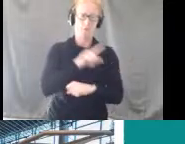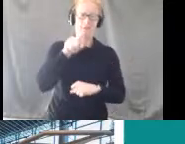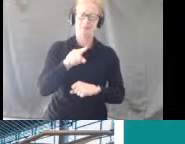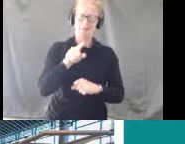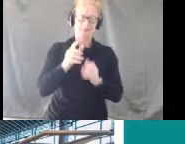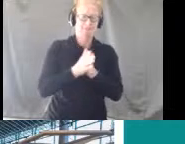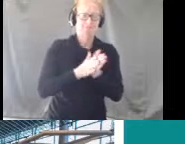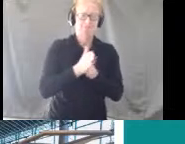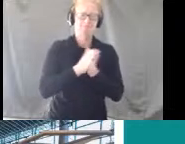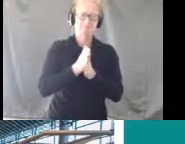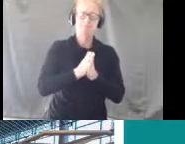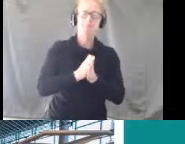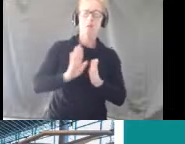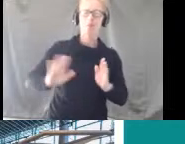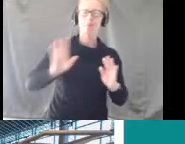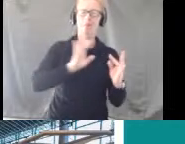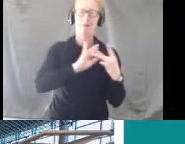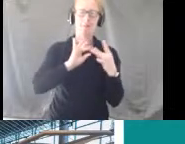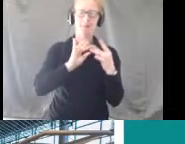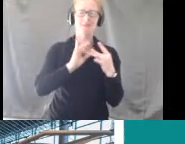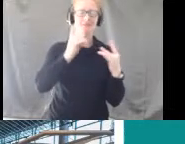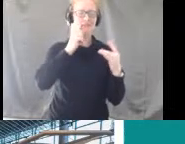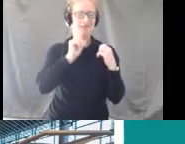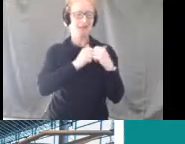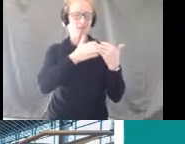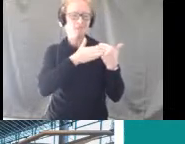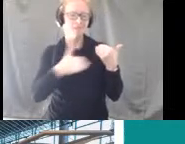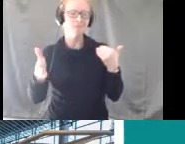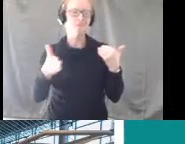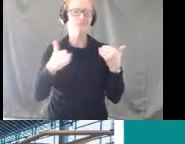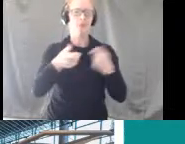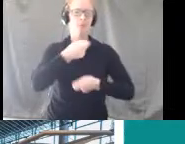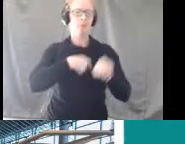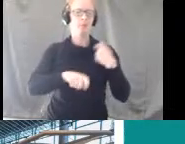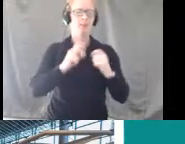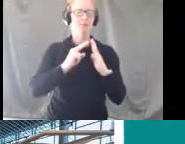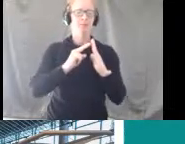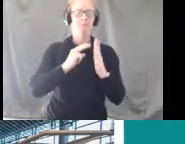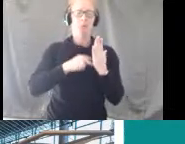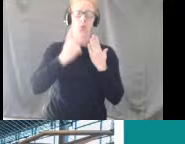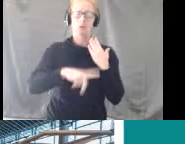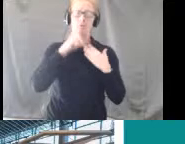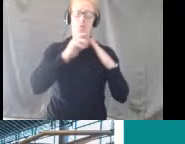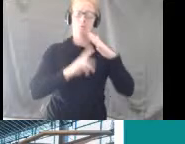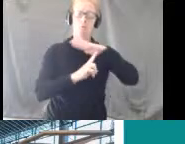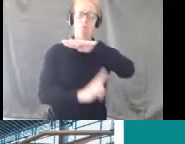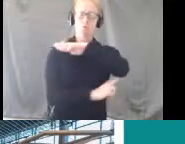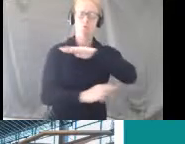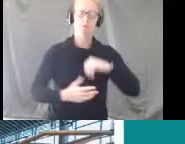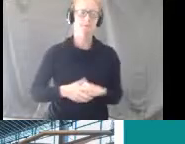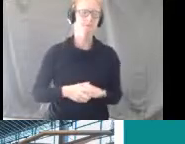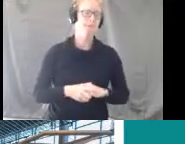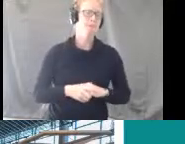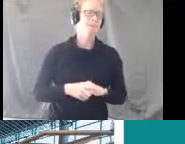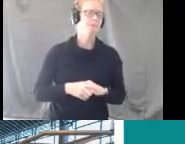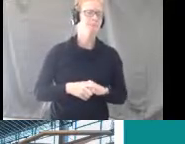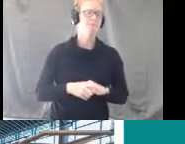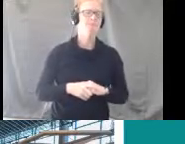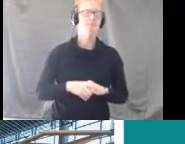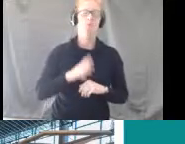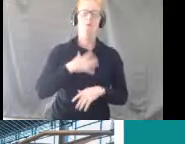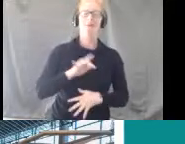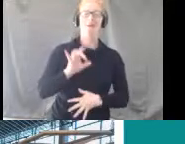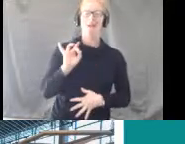us see how we should move forward with the Interstate Bridge Replacement Program. So to do that, we had 8